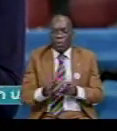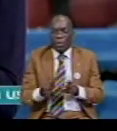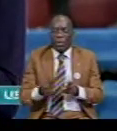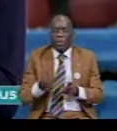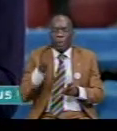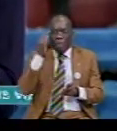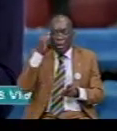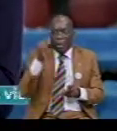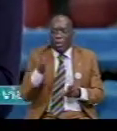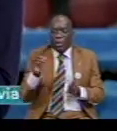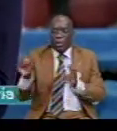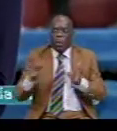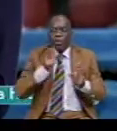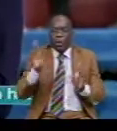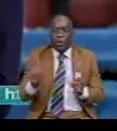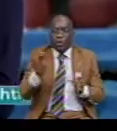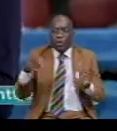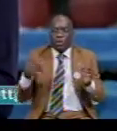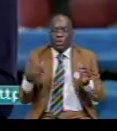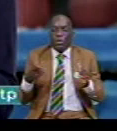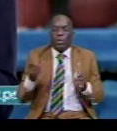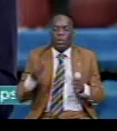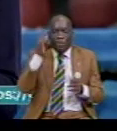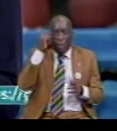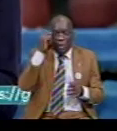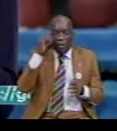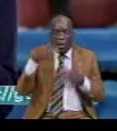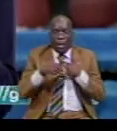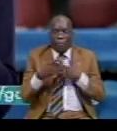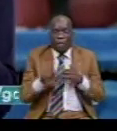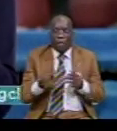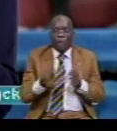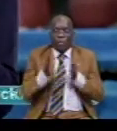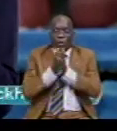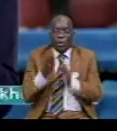with the glasses. So after the prayer of Daddy,